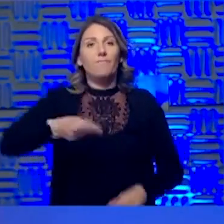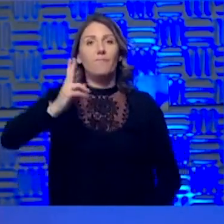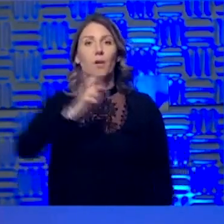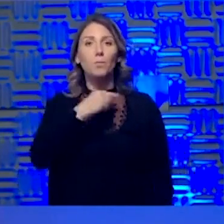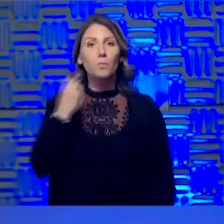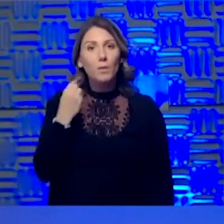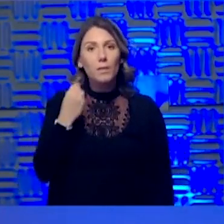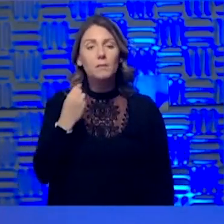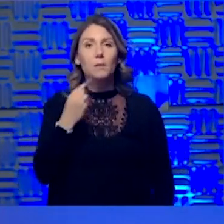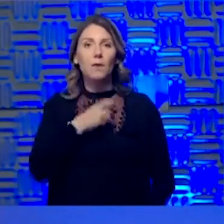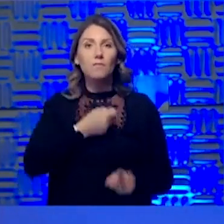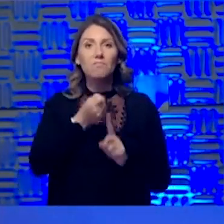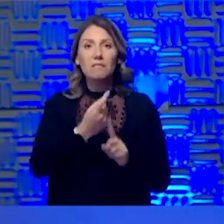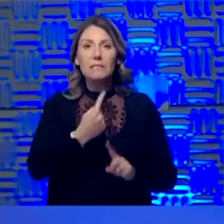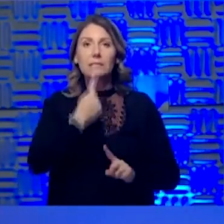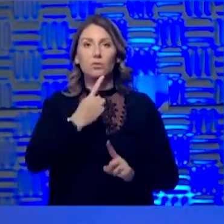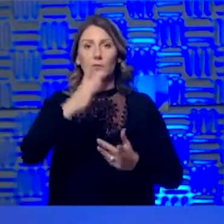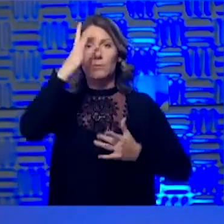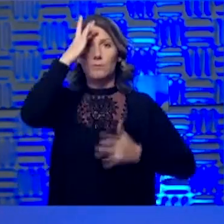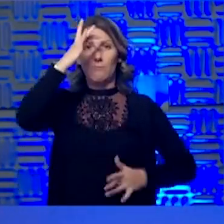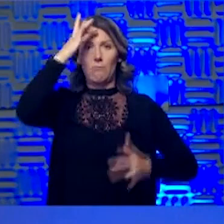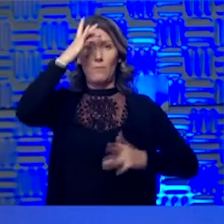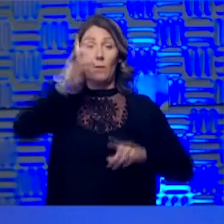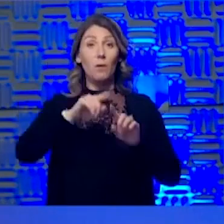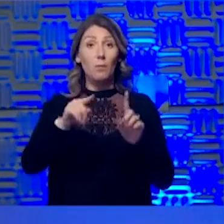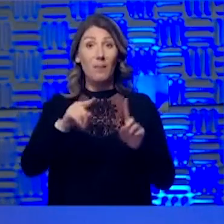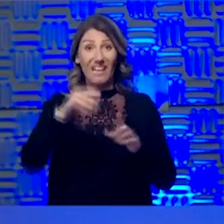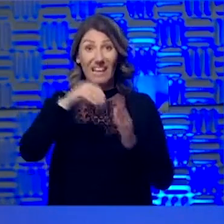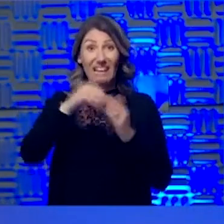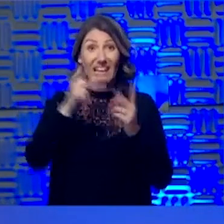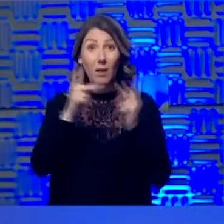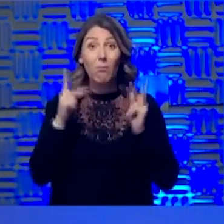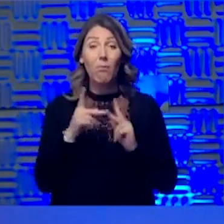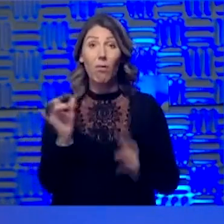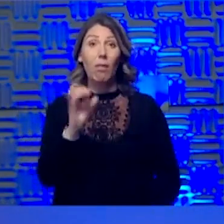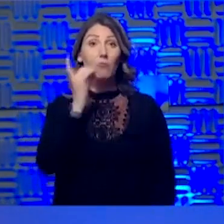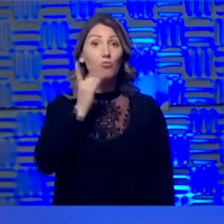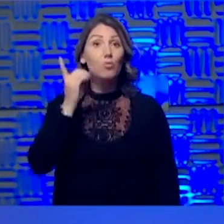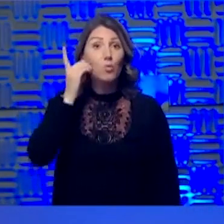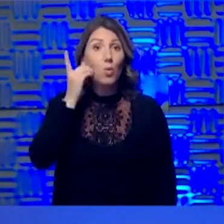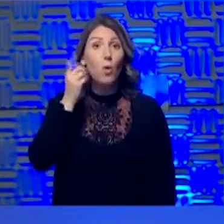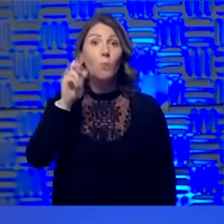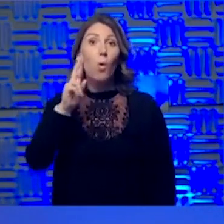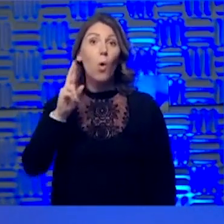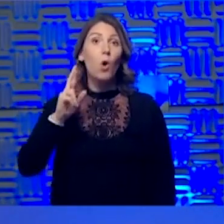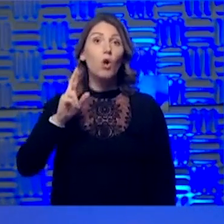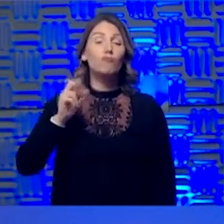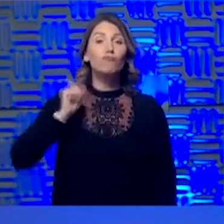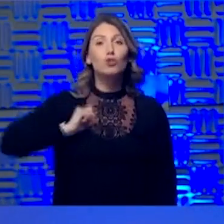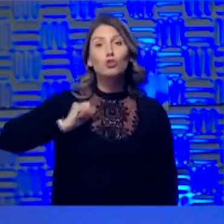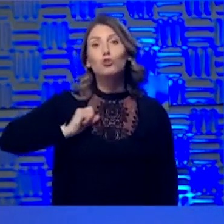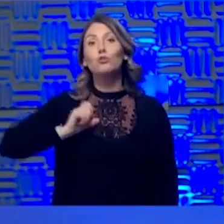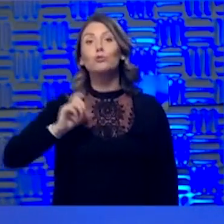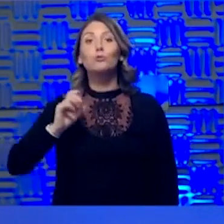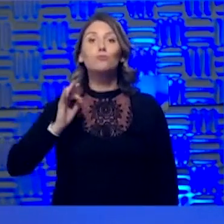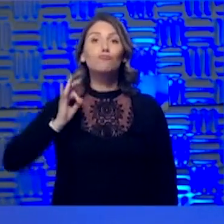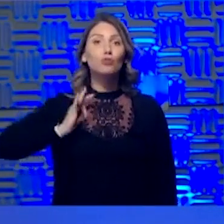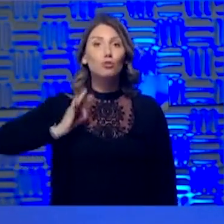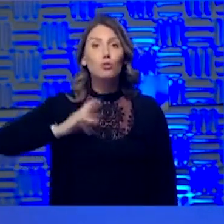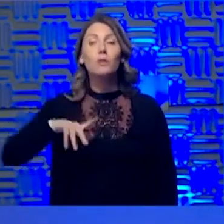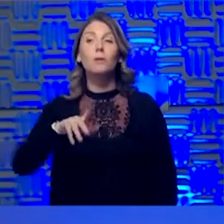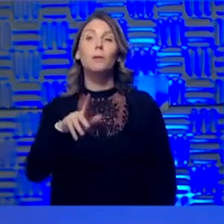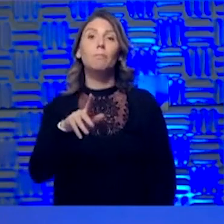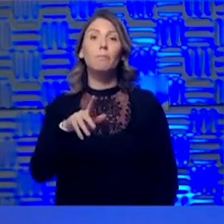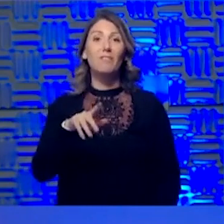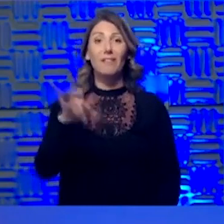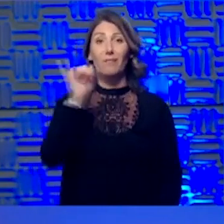factors of significant illness. But we know that in a place like a dorm or a fraternity or a sorority house,